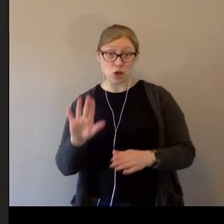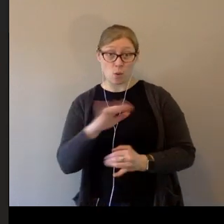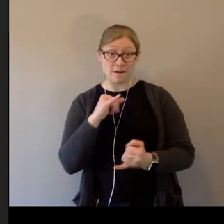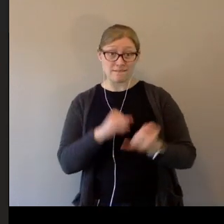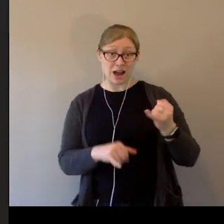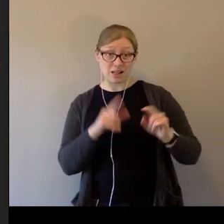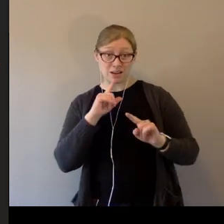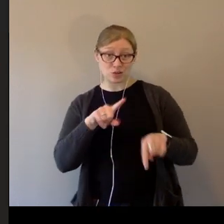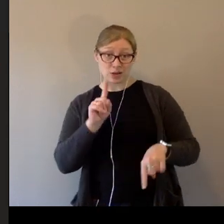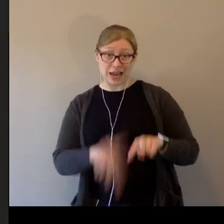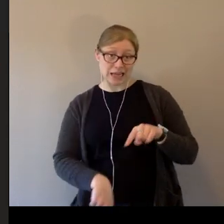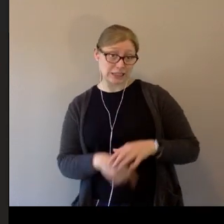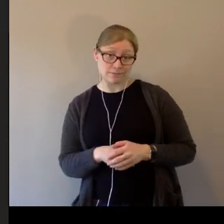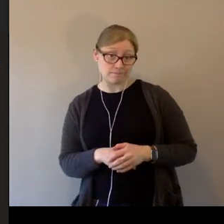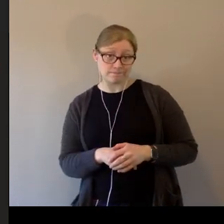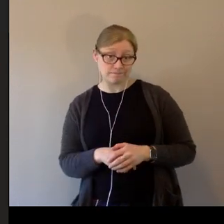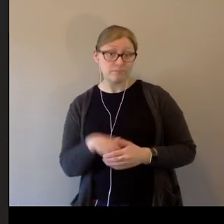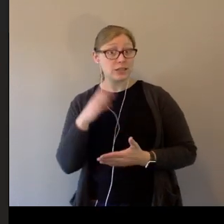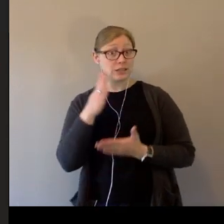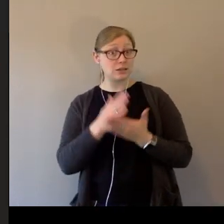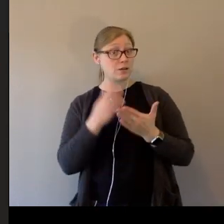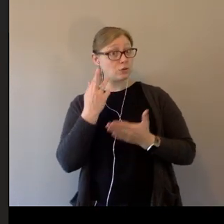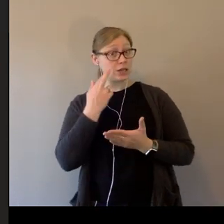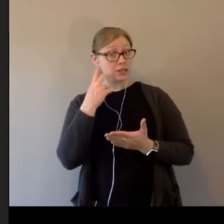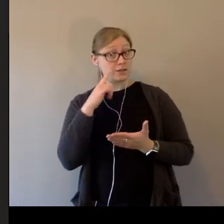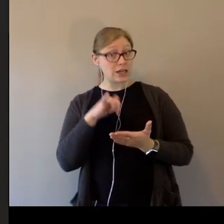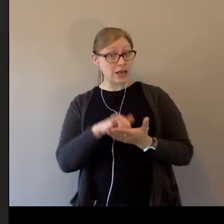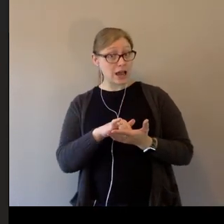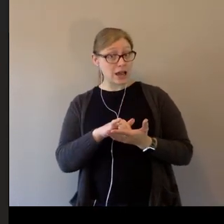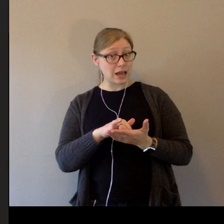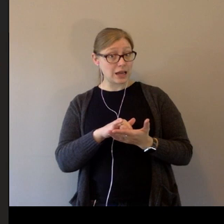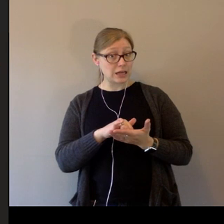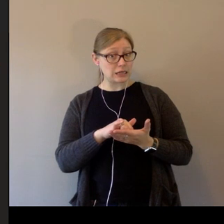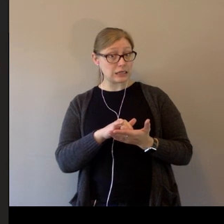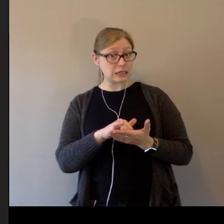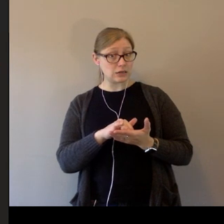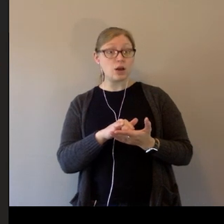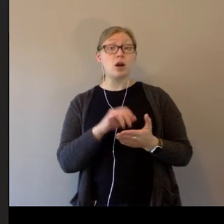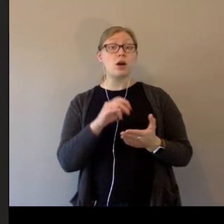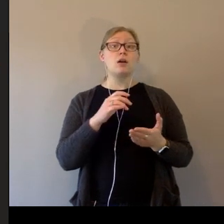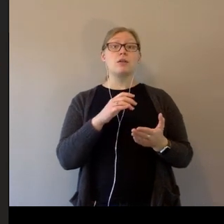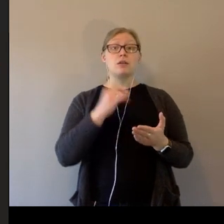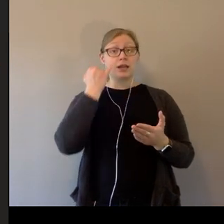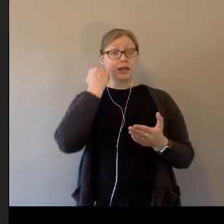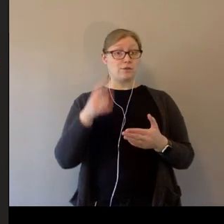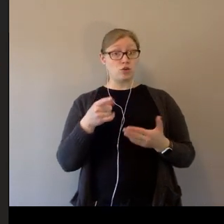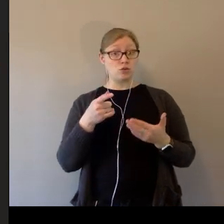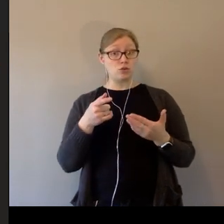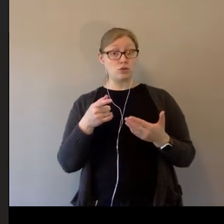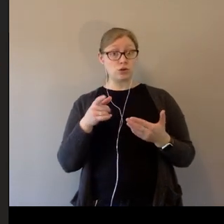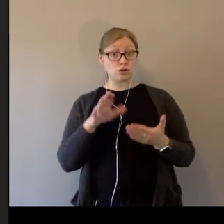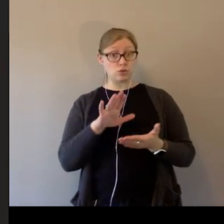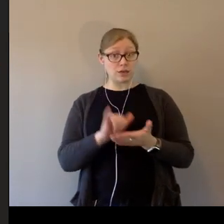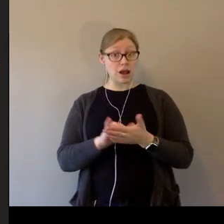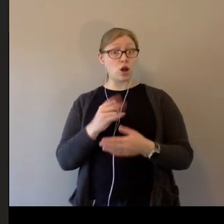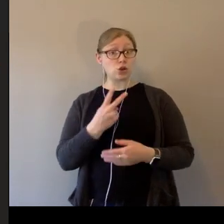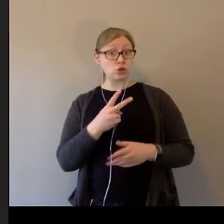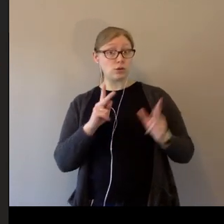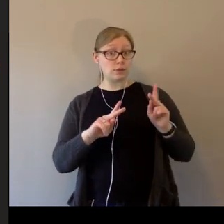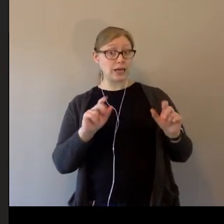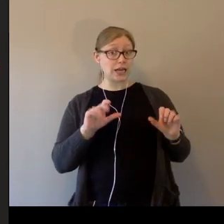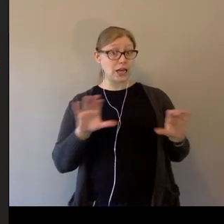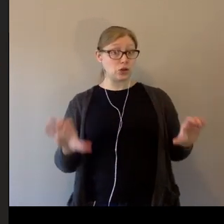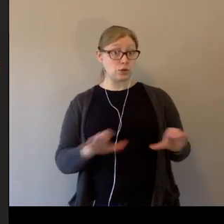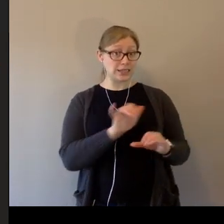because if you do not simplify, you can two people can do the same problem and get answers that look totally